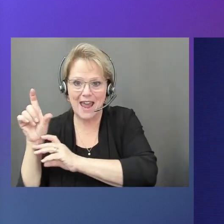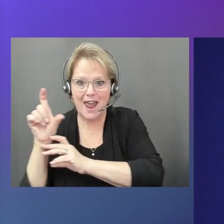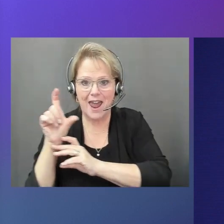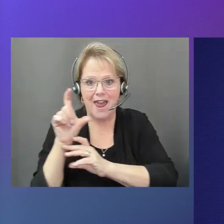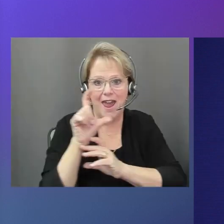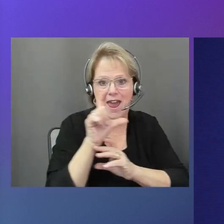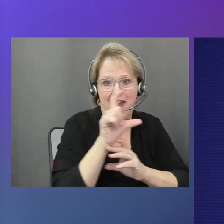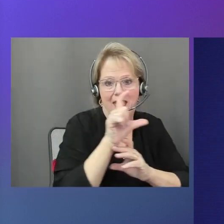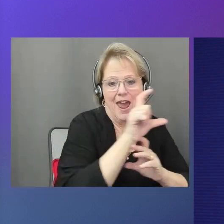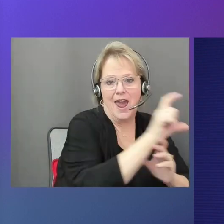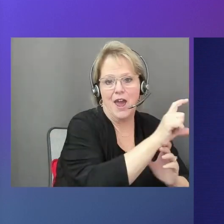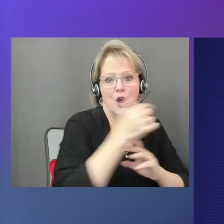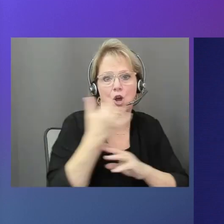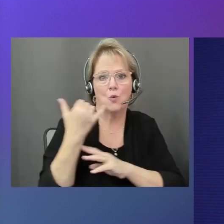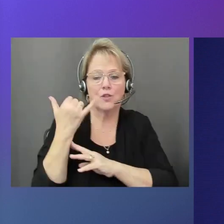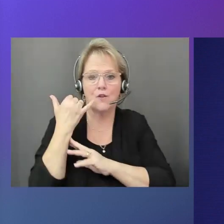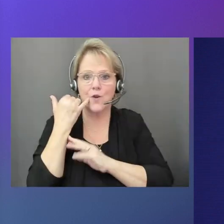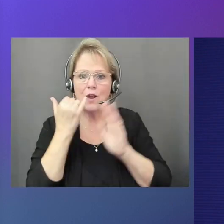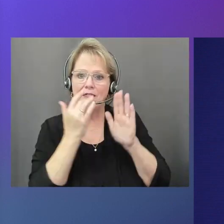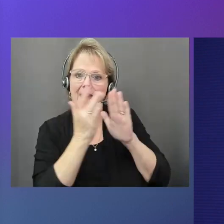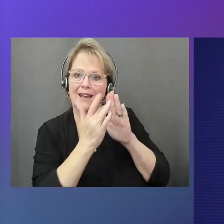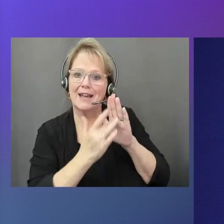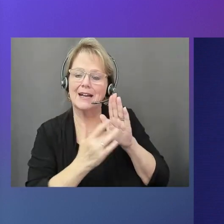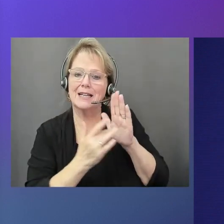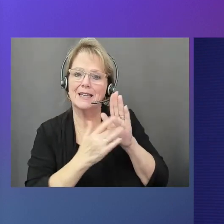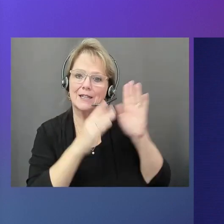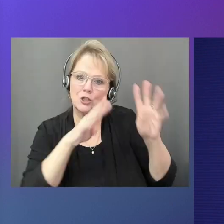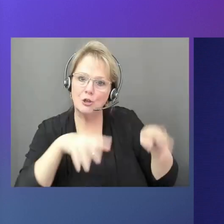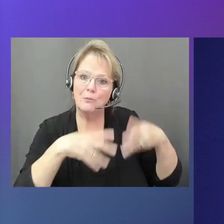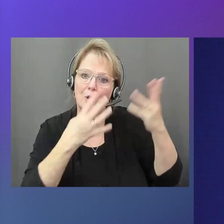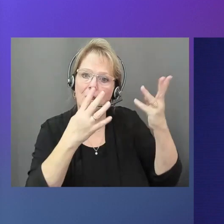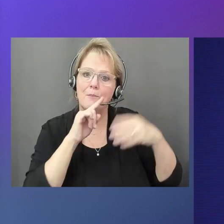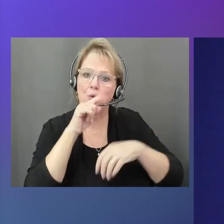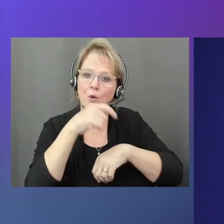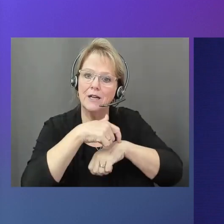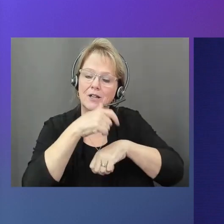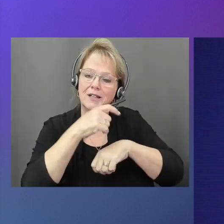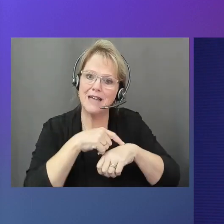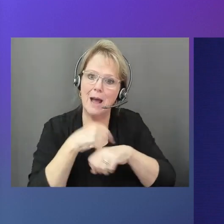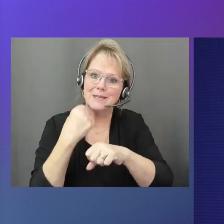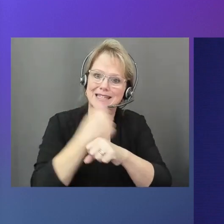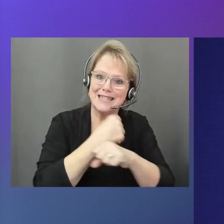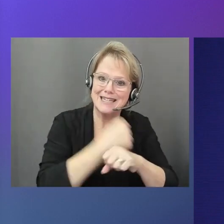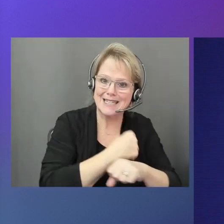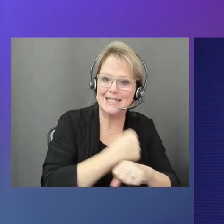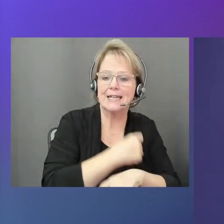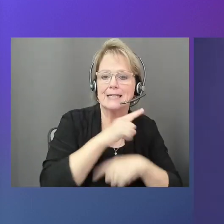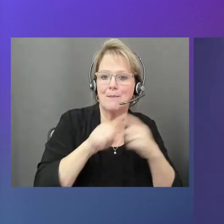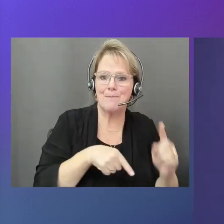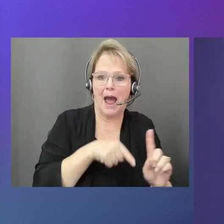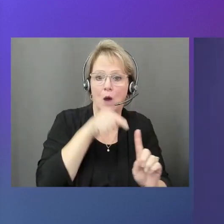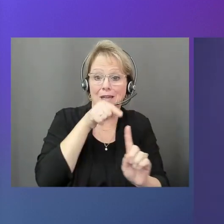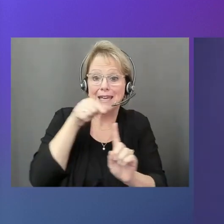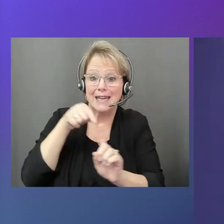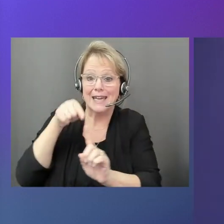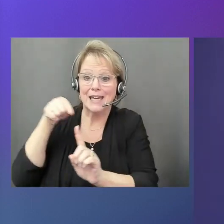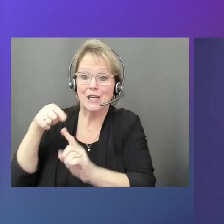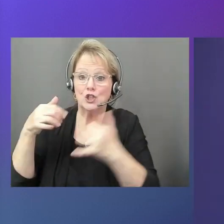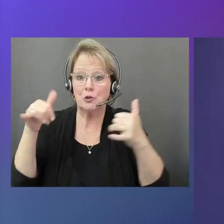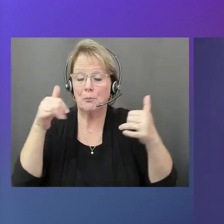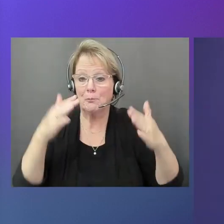aspects of the pitch to pull up real-time statistics or data about those players or the pitch. I am thoroughly confused, but I am